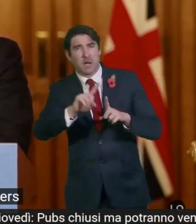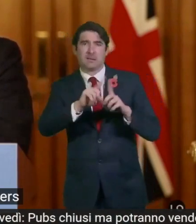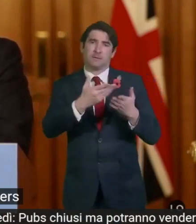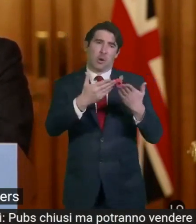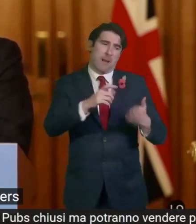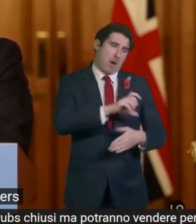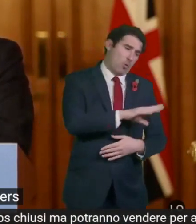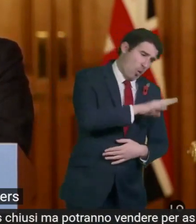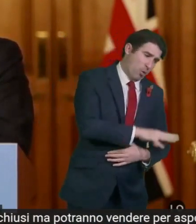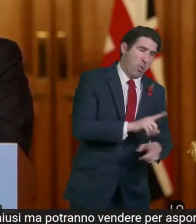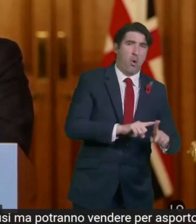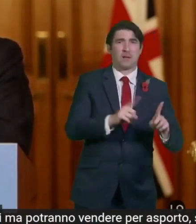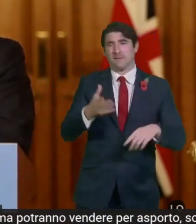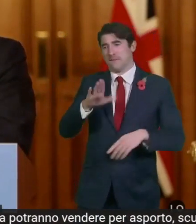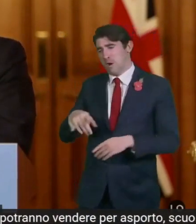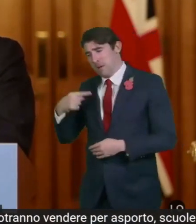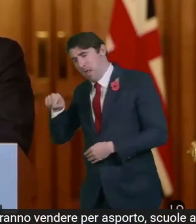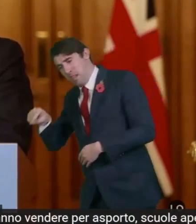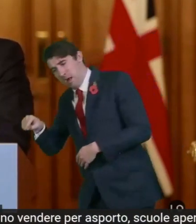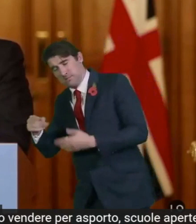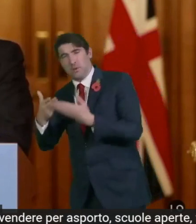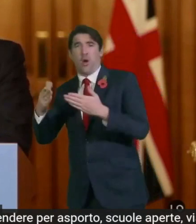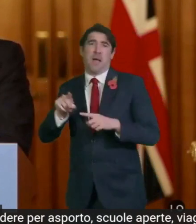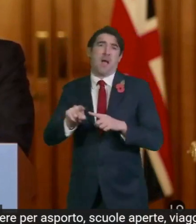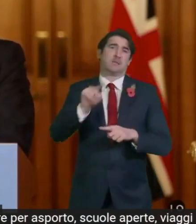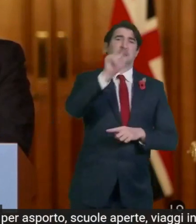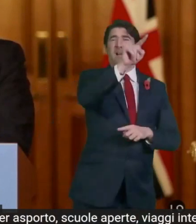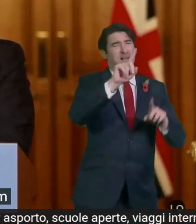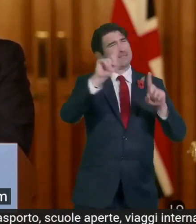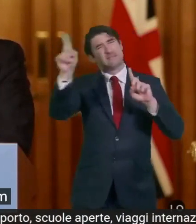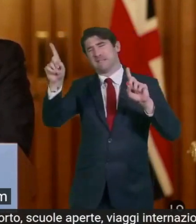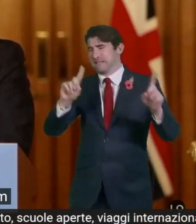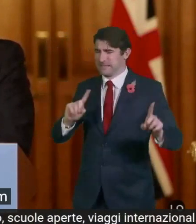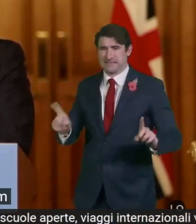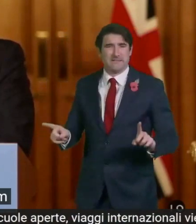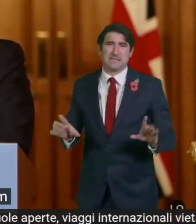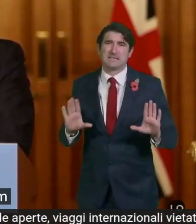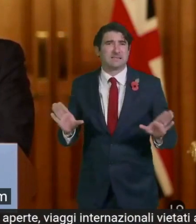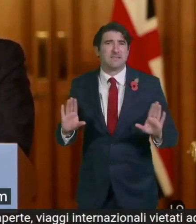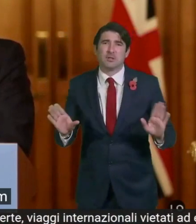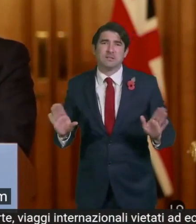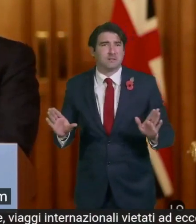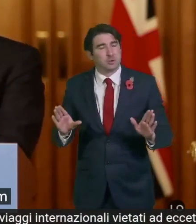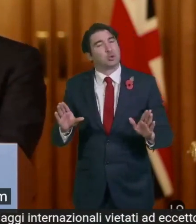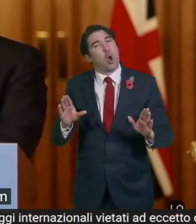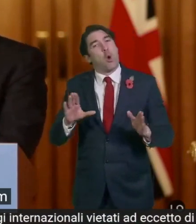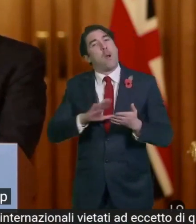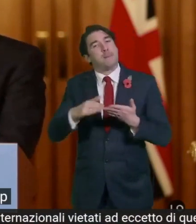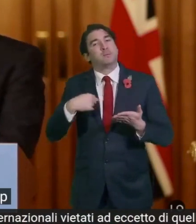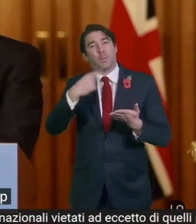think that holds a lot of water. The trouble we've got, I'm afraid, Romilly, is that